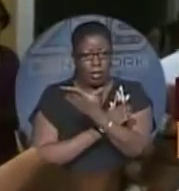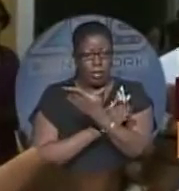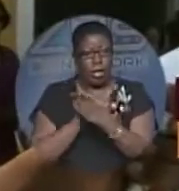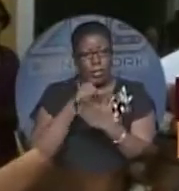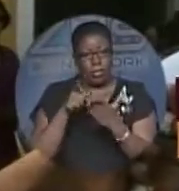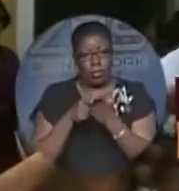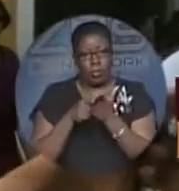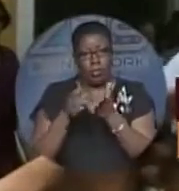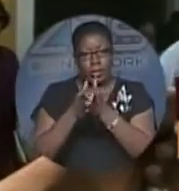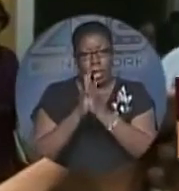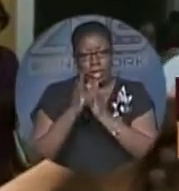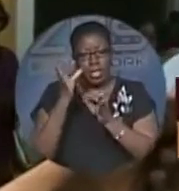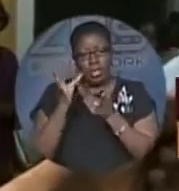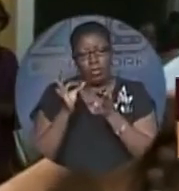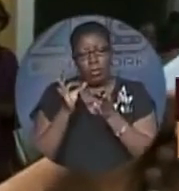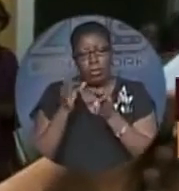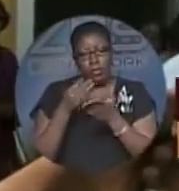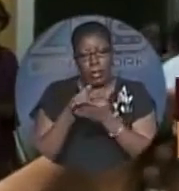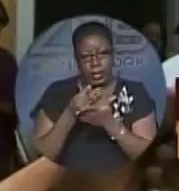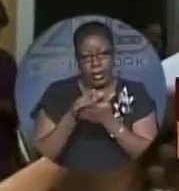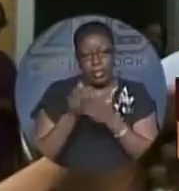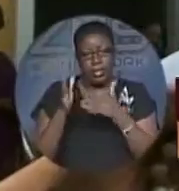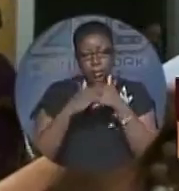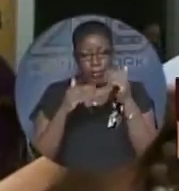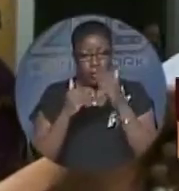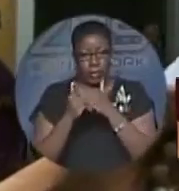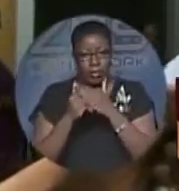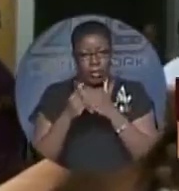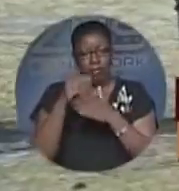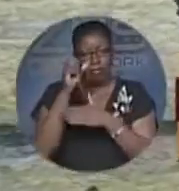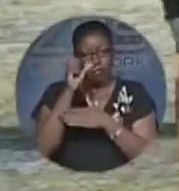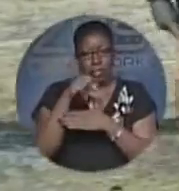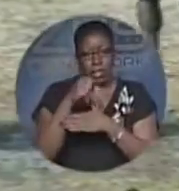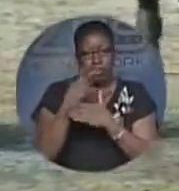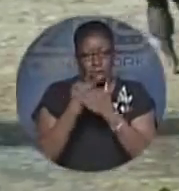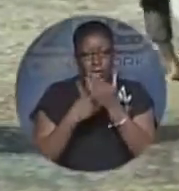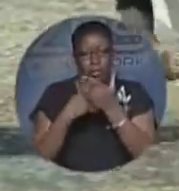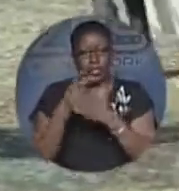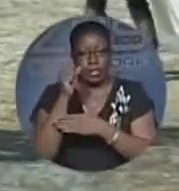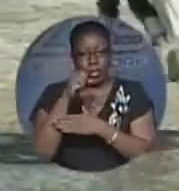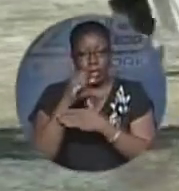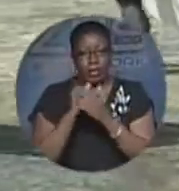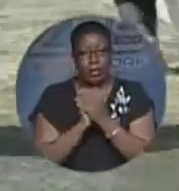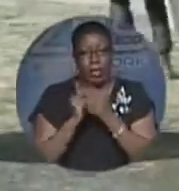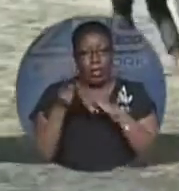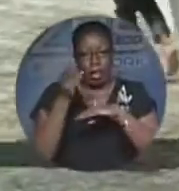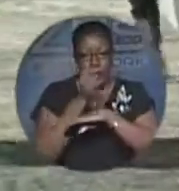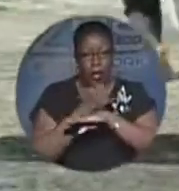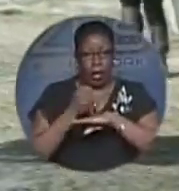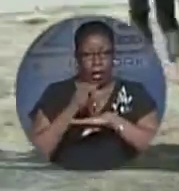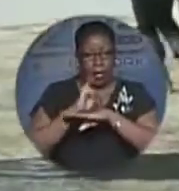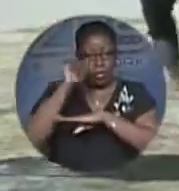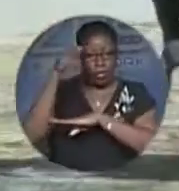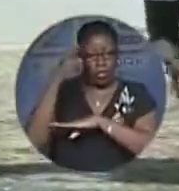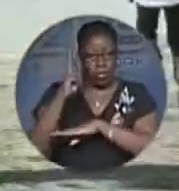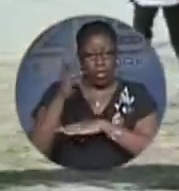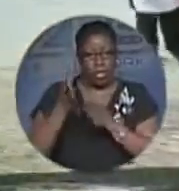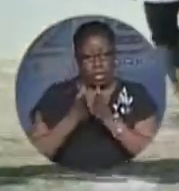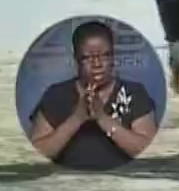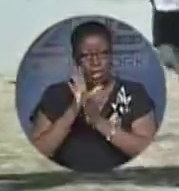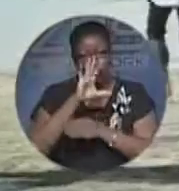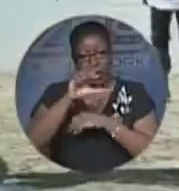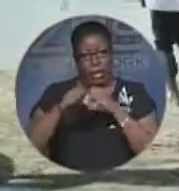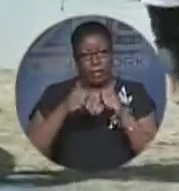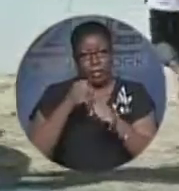help finance the building of this building, to me it was pretty simple to say yes. The Harbour Island Junior Sailing Program is